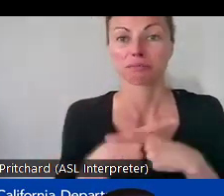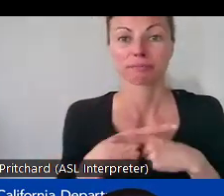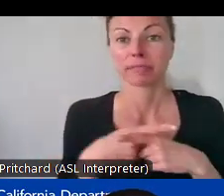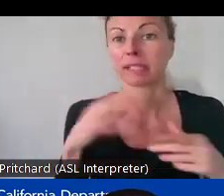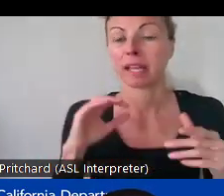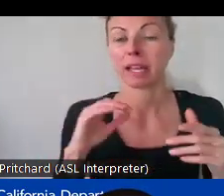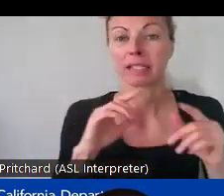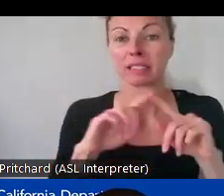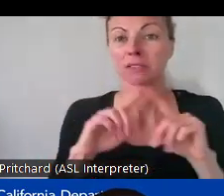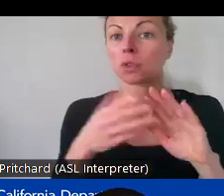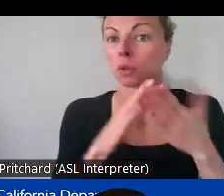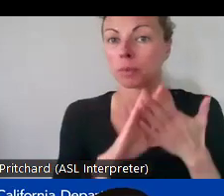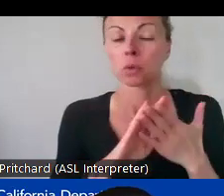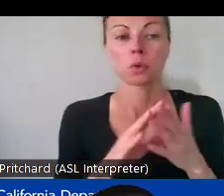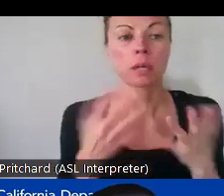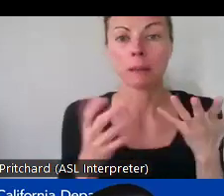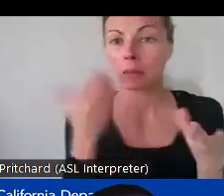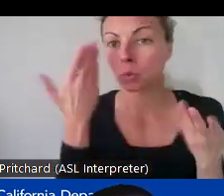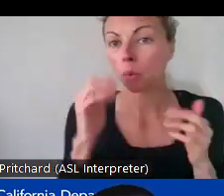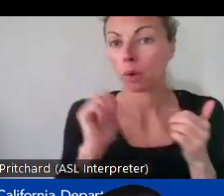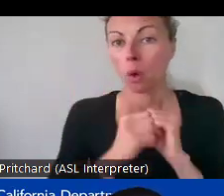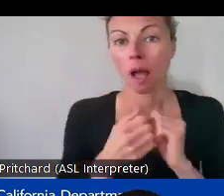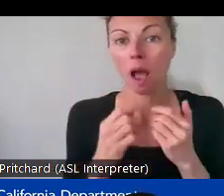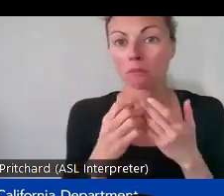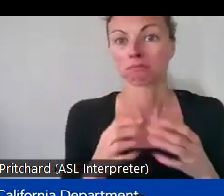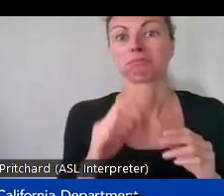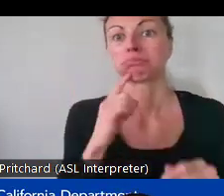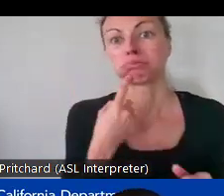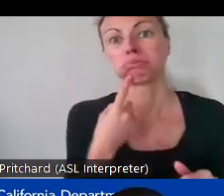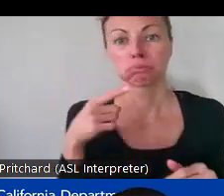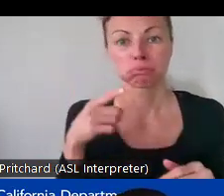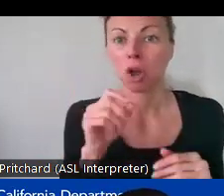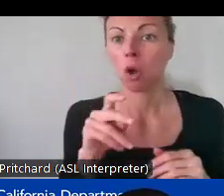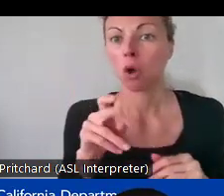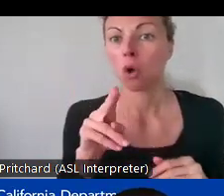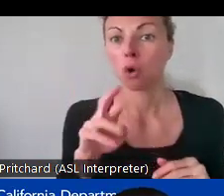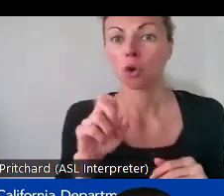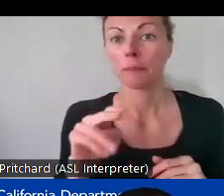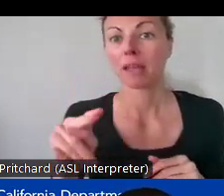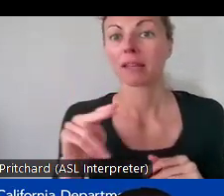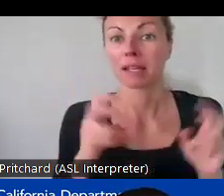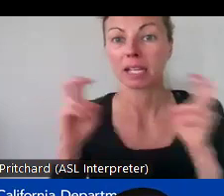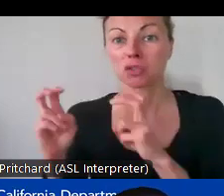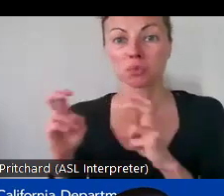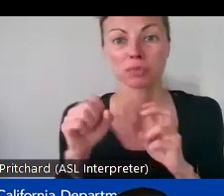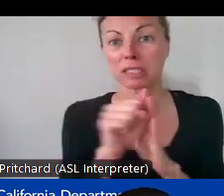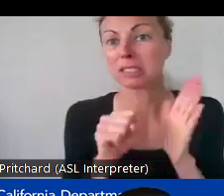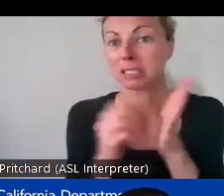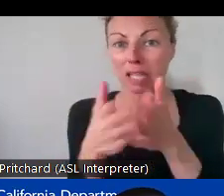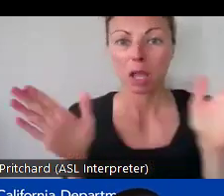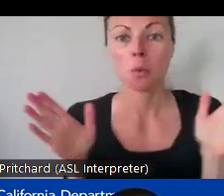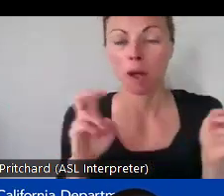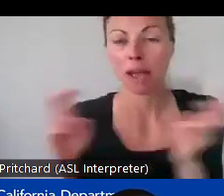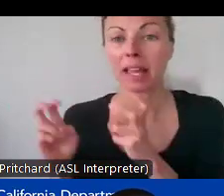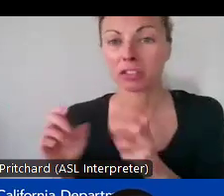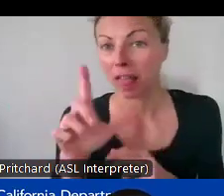is. And most of the discourse around the unhoused focuses on those urban communities, but it truly is a statewide issue. Of course, in urban communities, LA, the Bay